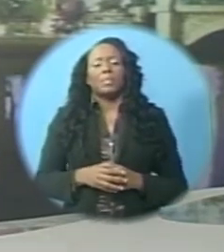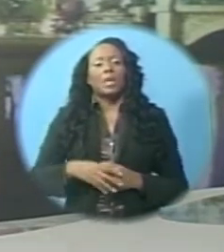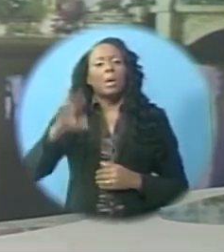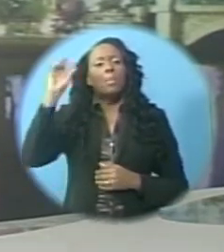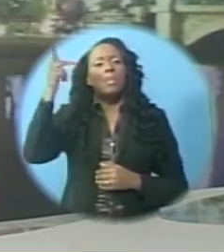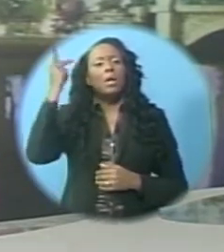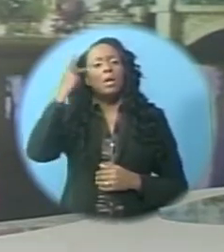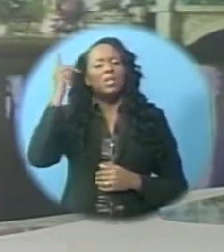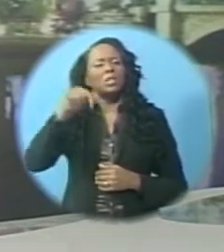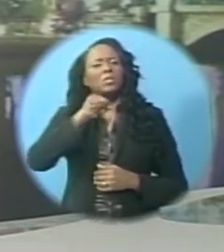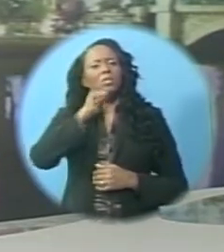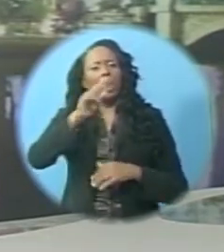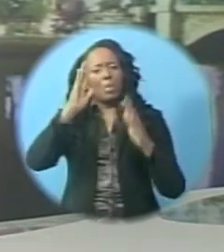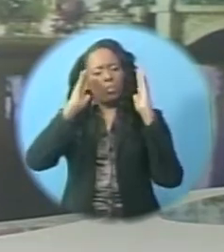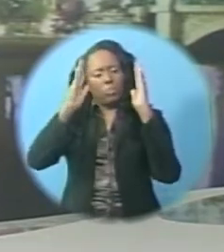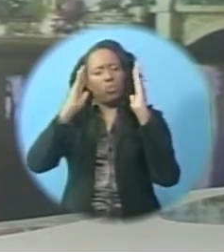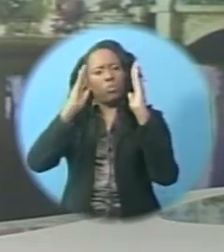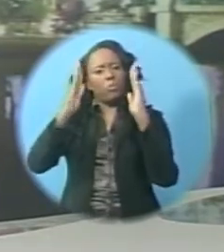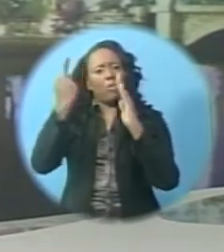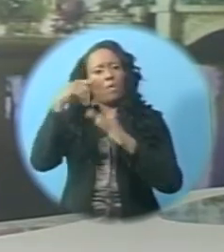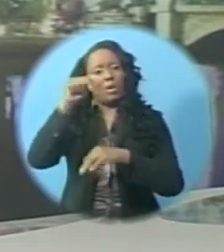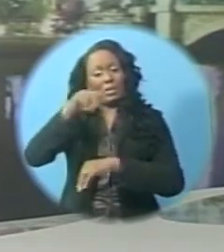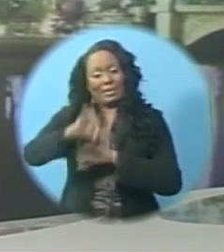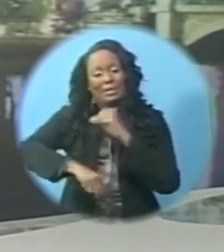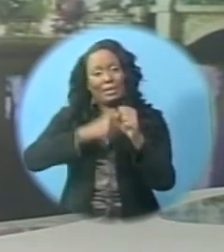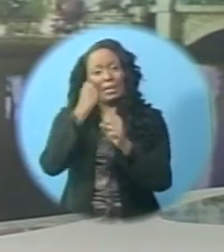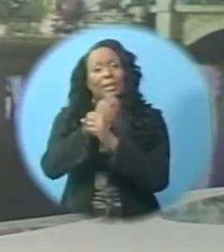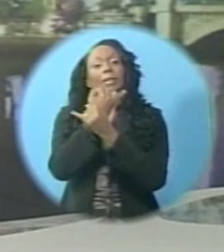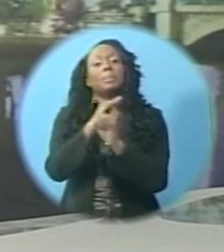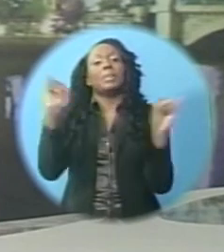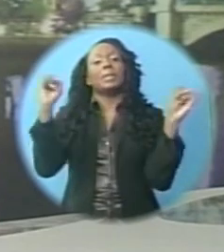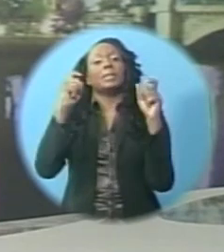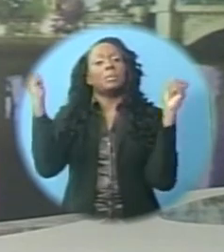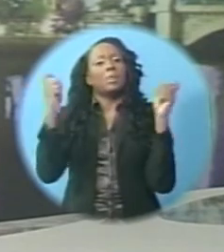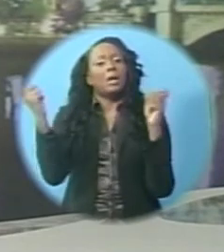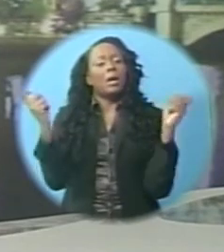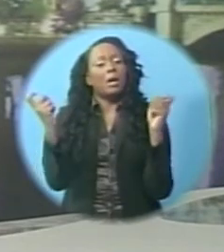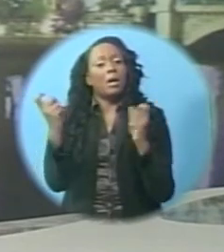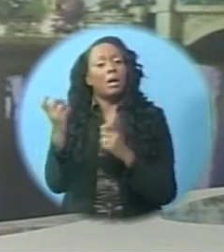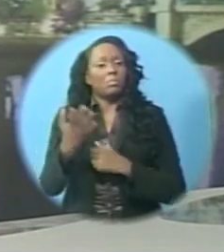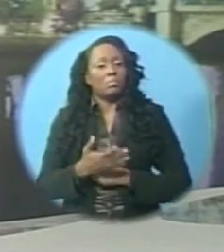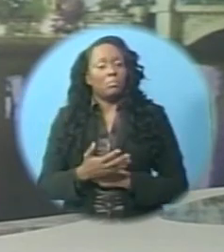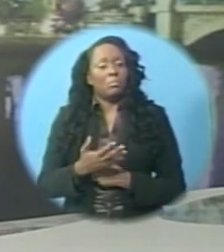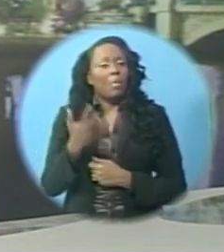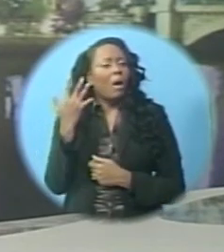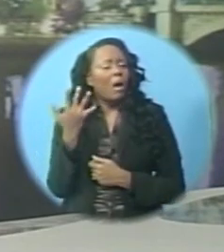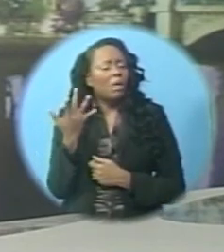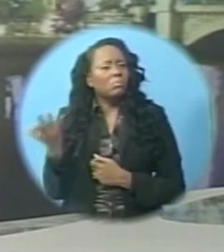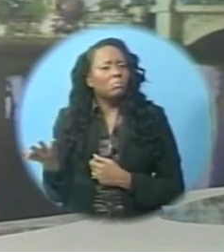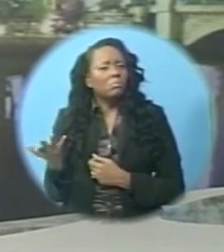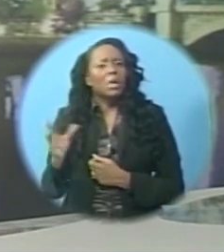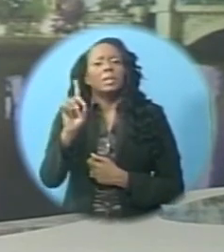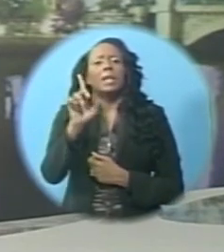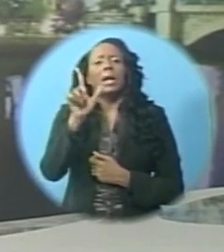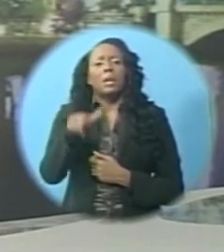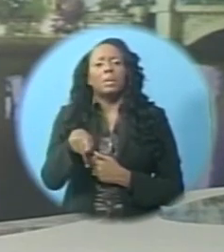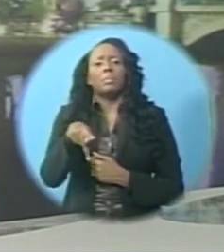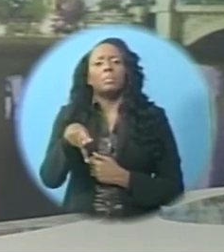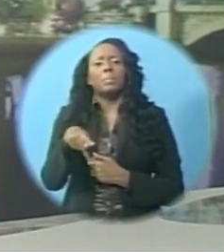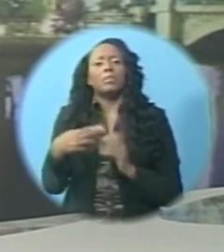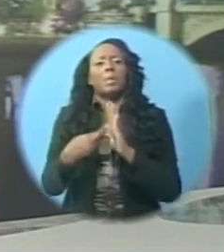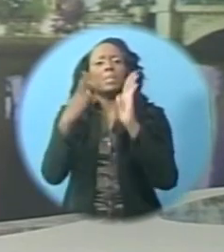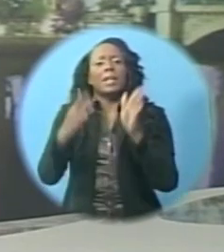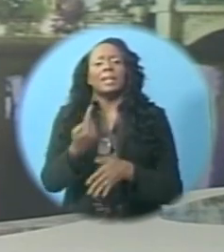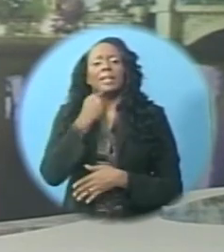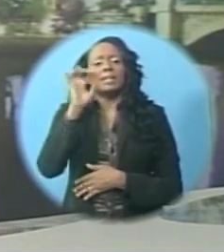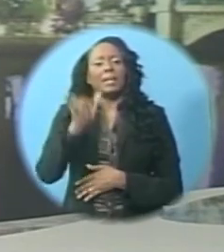Politics should not be the main focus of this year's independence celebrations. This assertion from General Secretary of the Democratic Labour Party,